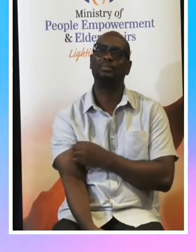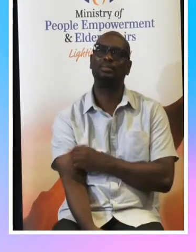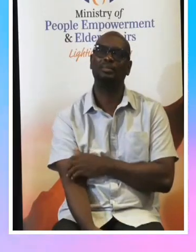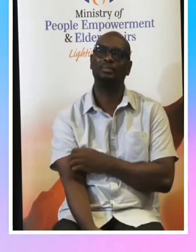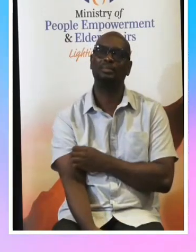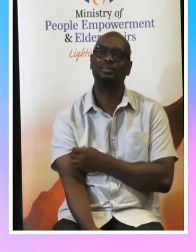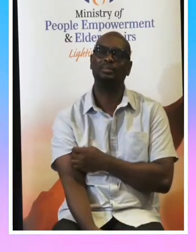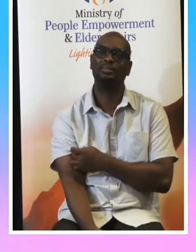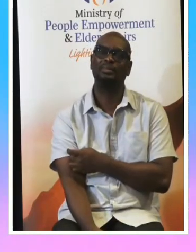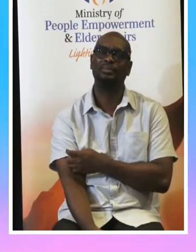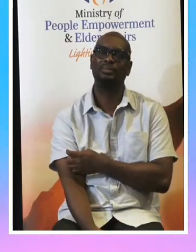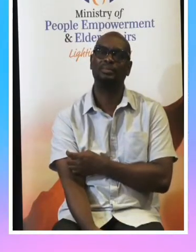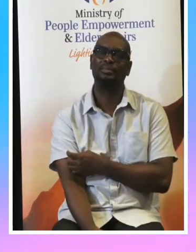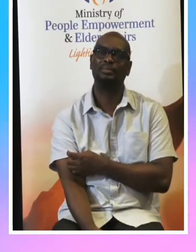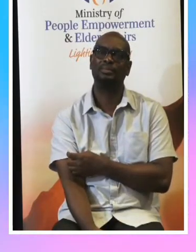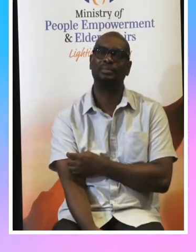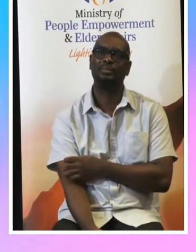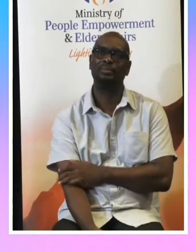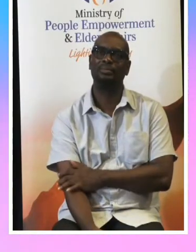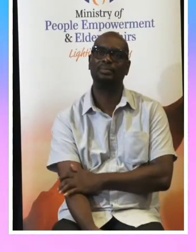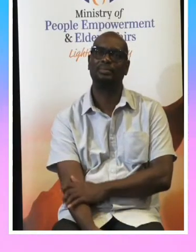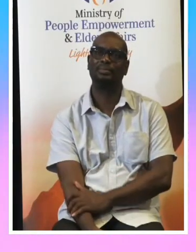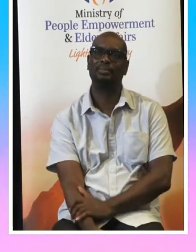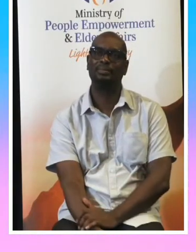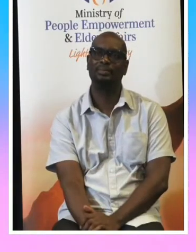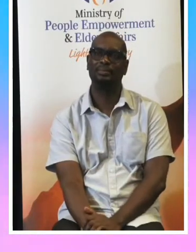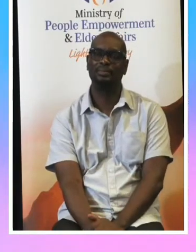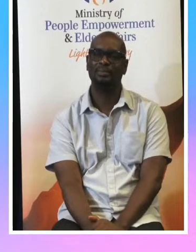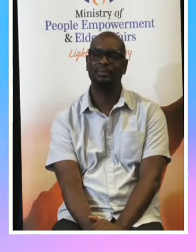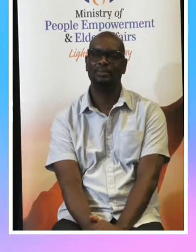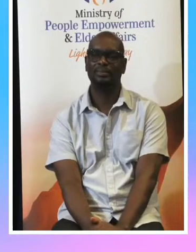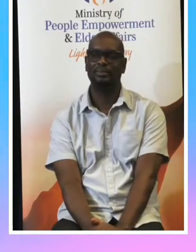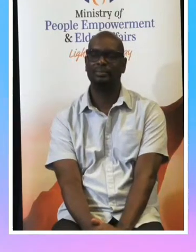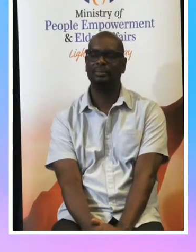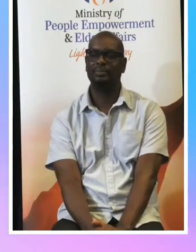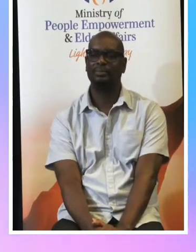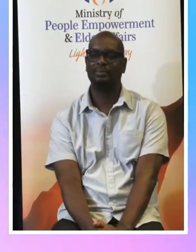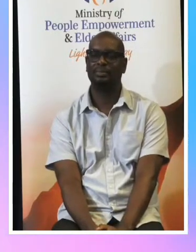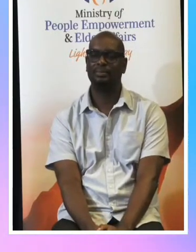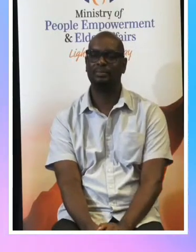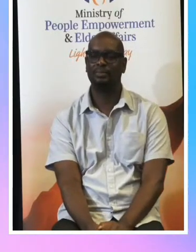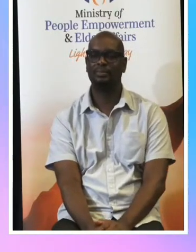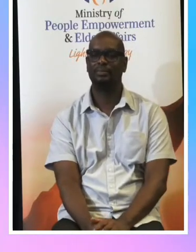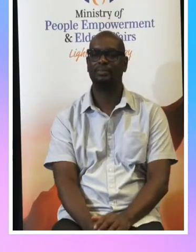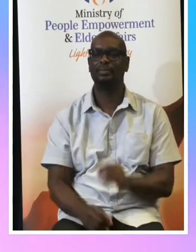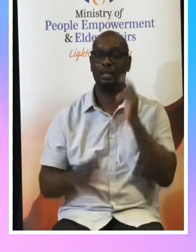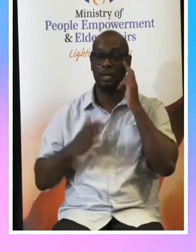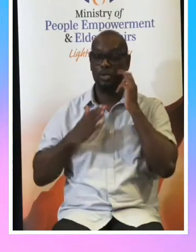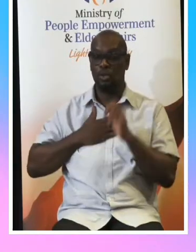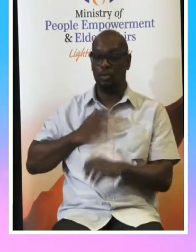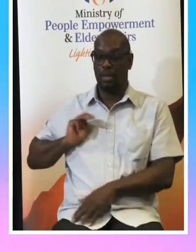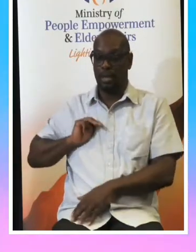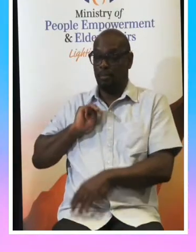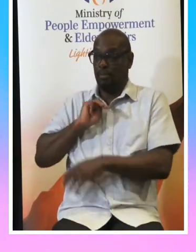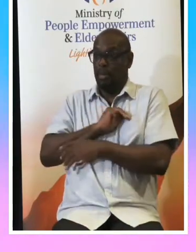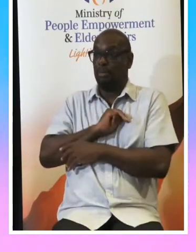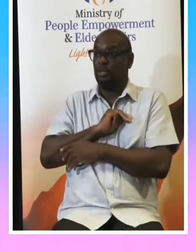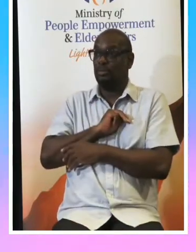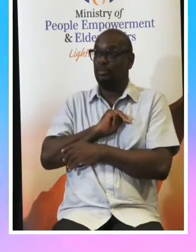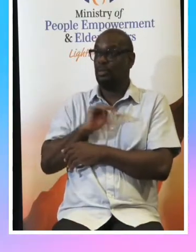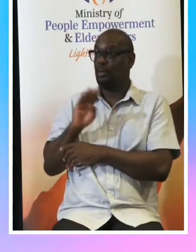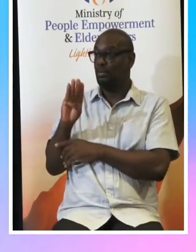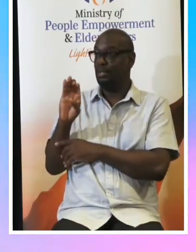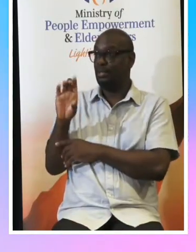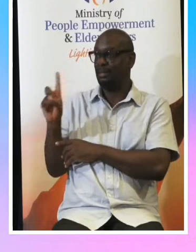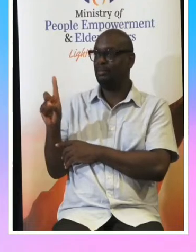This gave me My membership on the board gave me formal